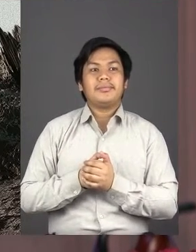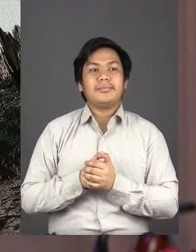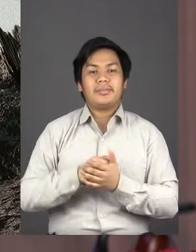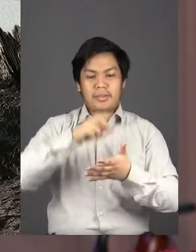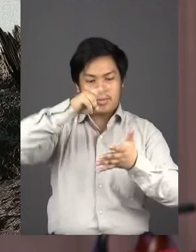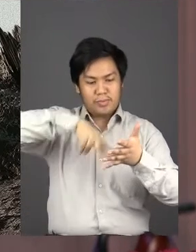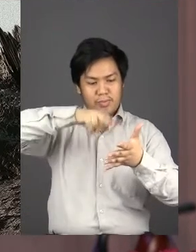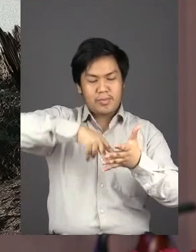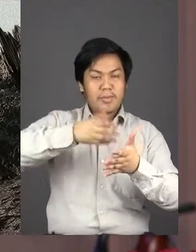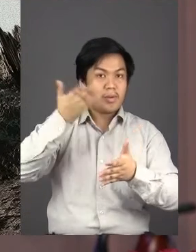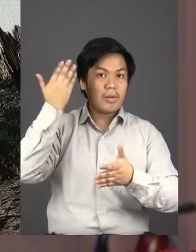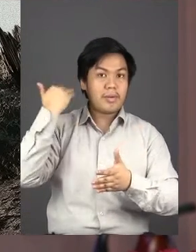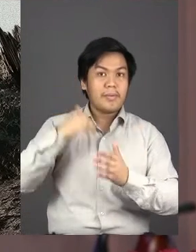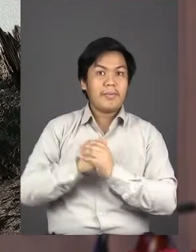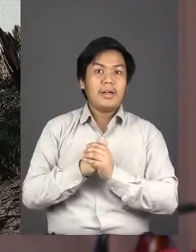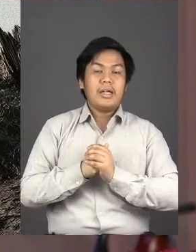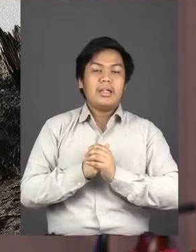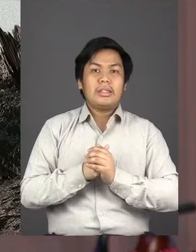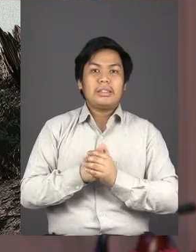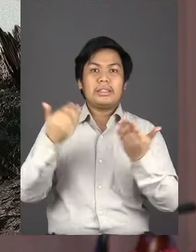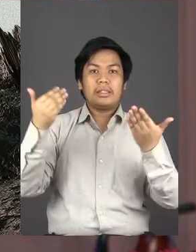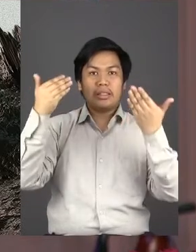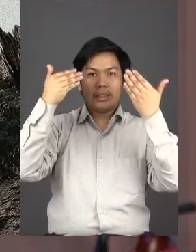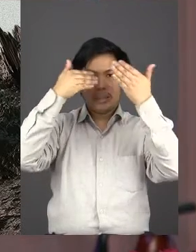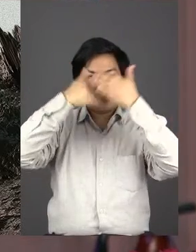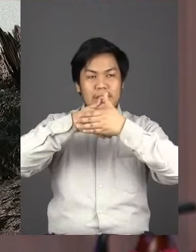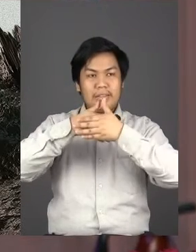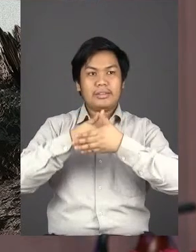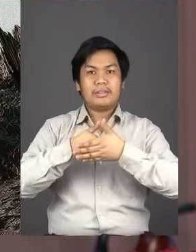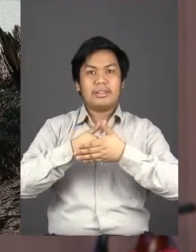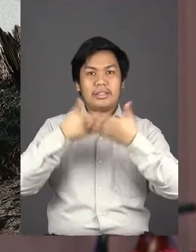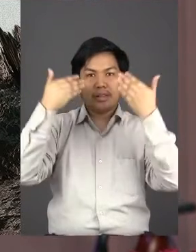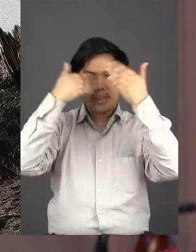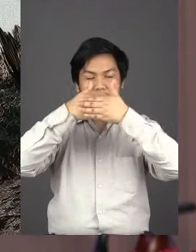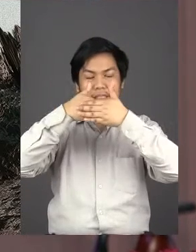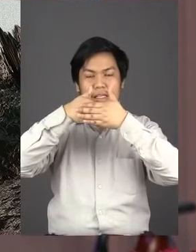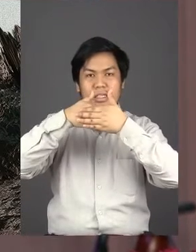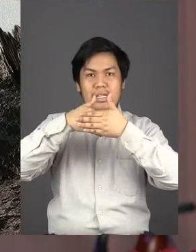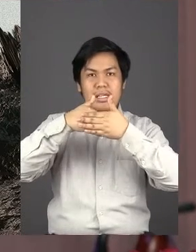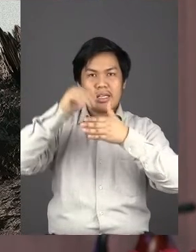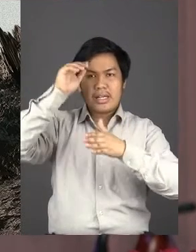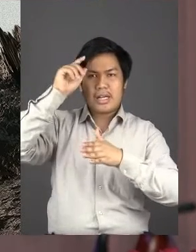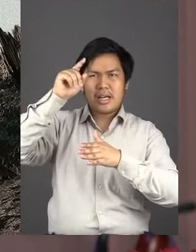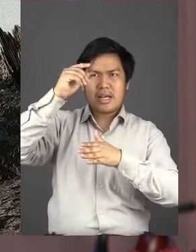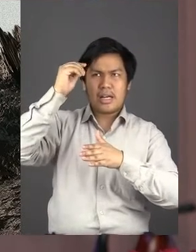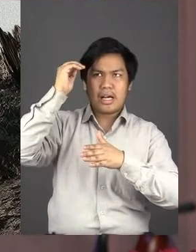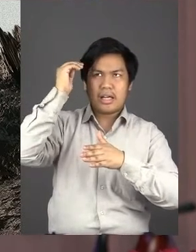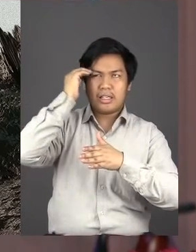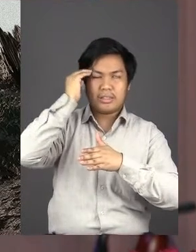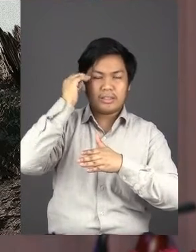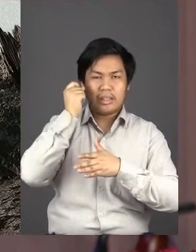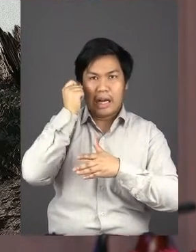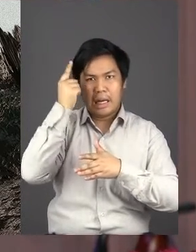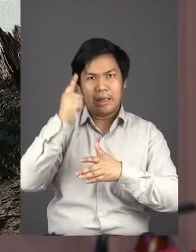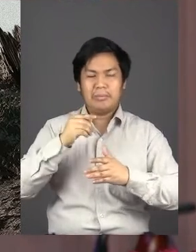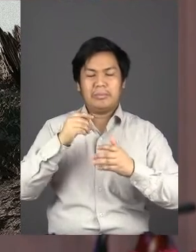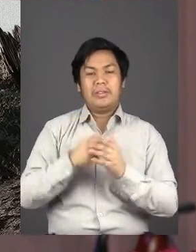natin kanina, they are darkened, 18 pala, they are darkened in their understanding,